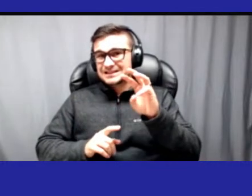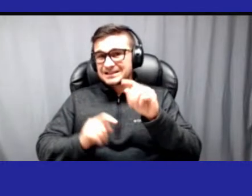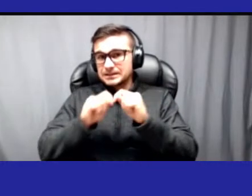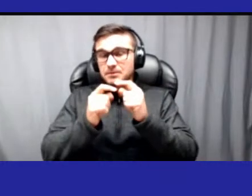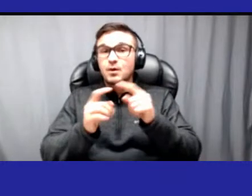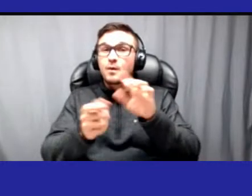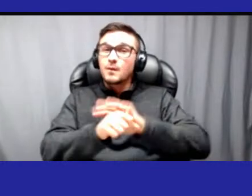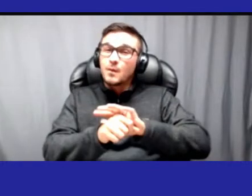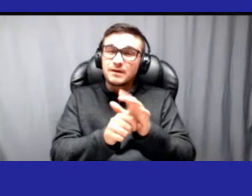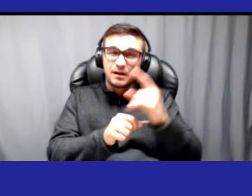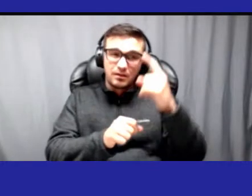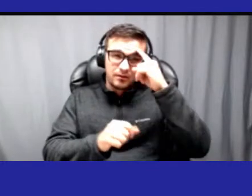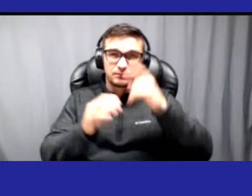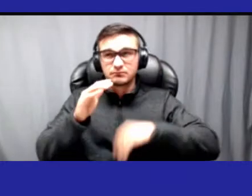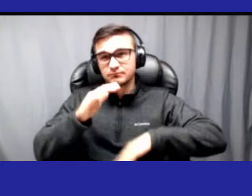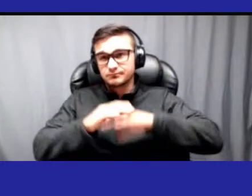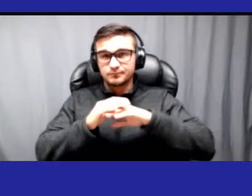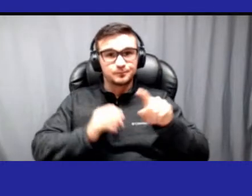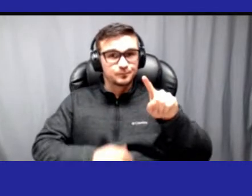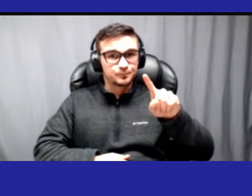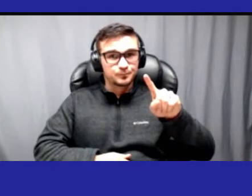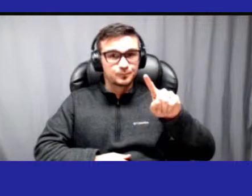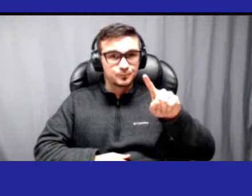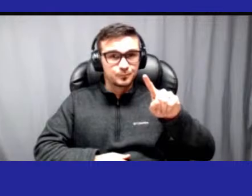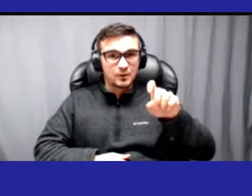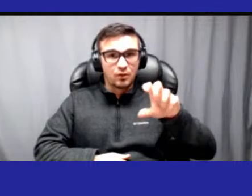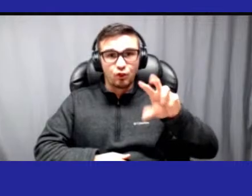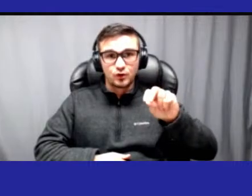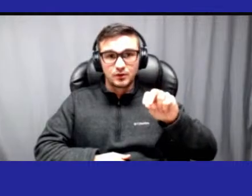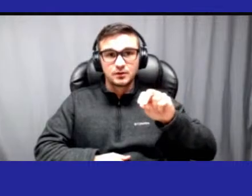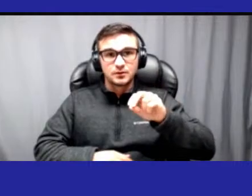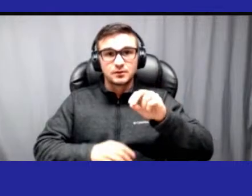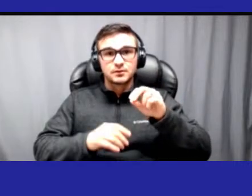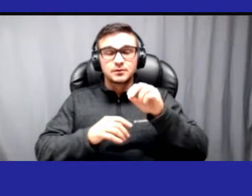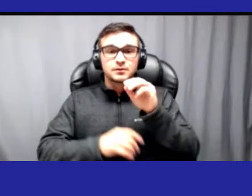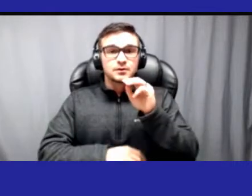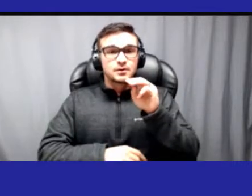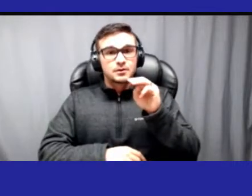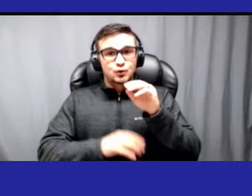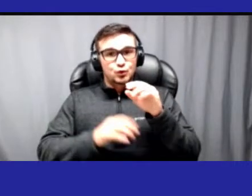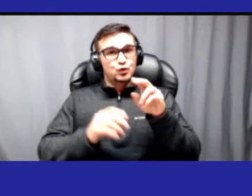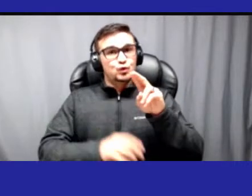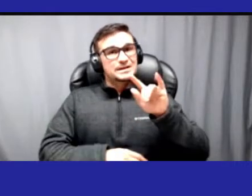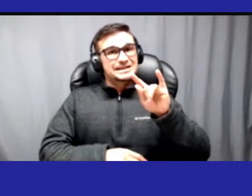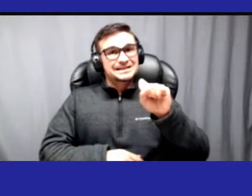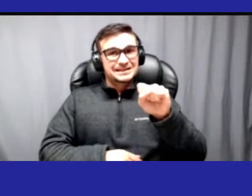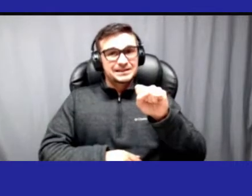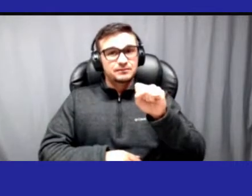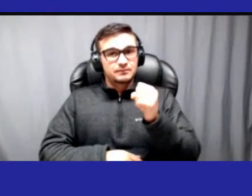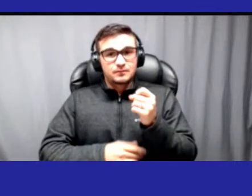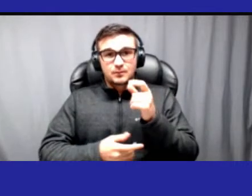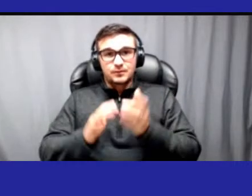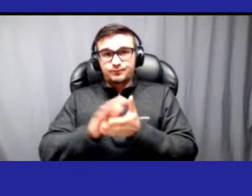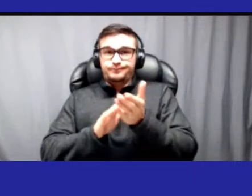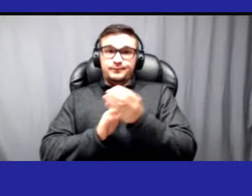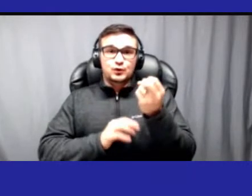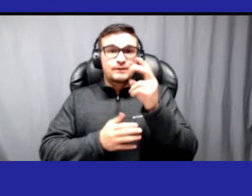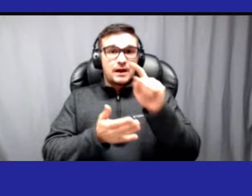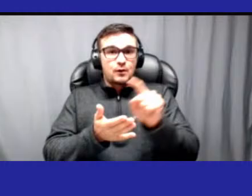about 130 mobile units out on a given day, and they were operating about 12 hours a day, 7 days a week